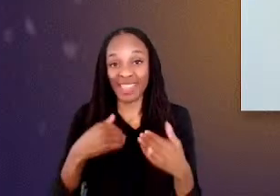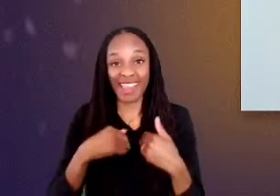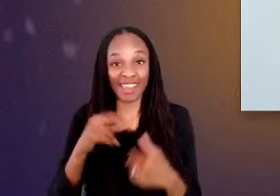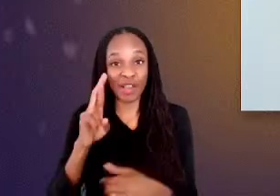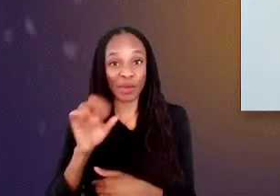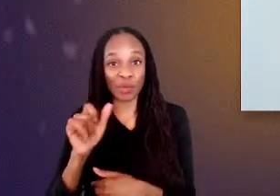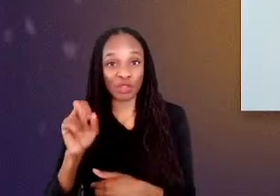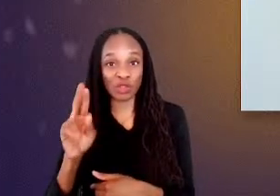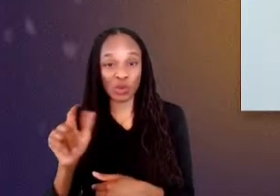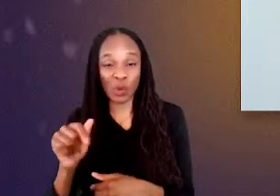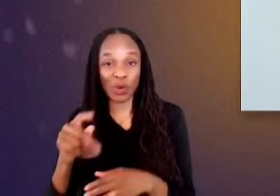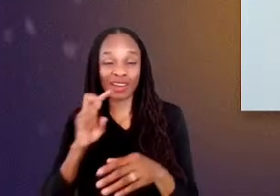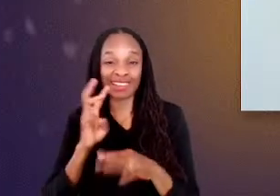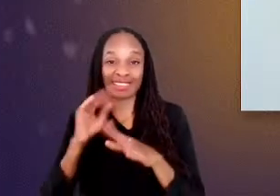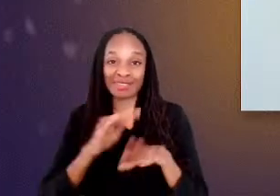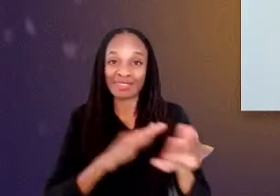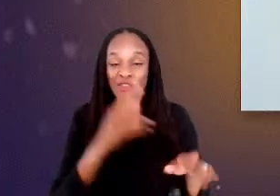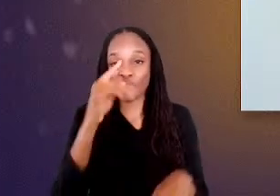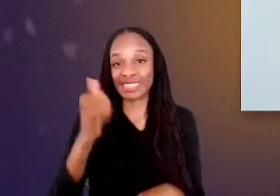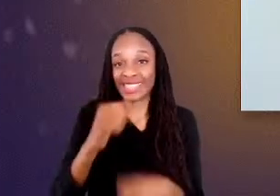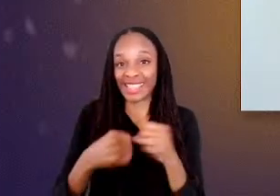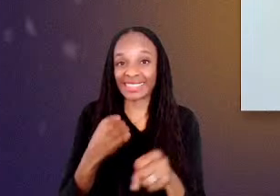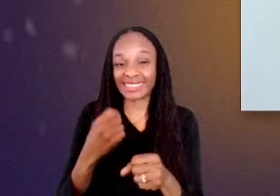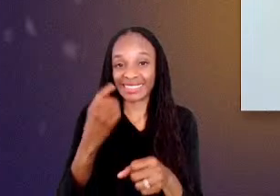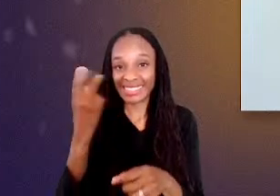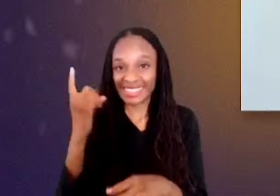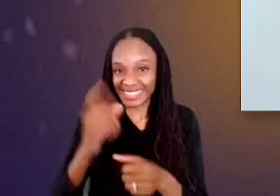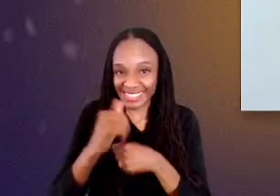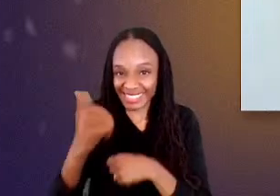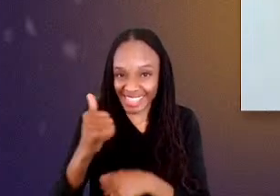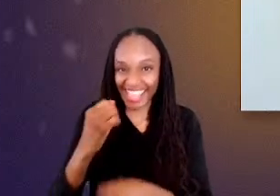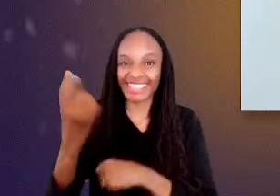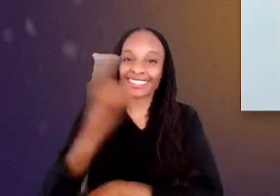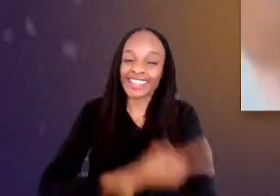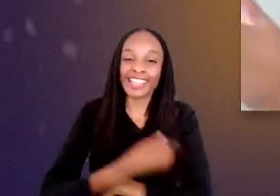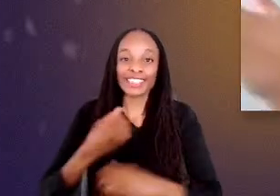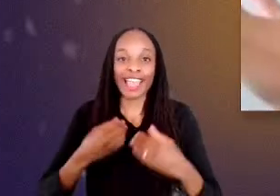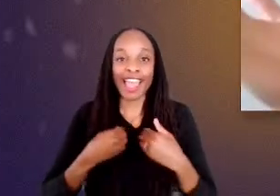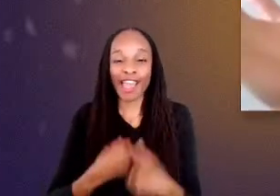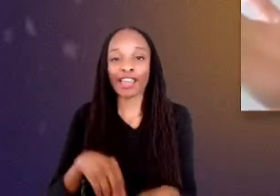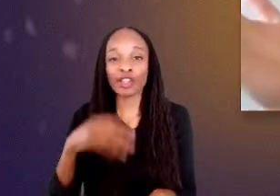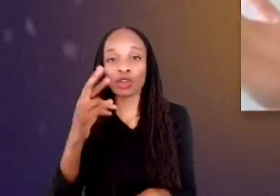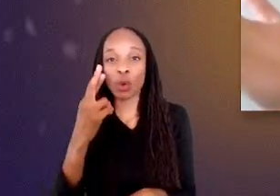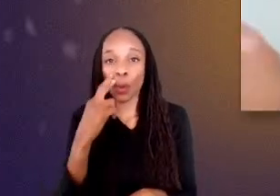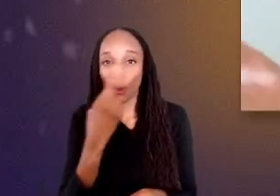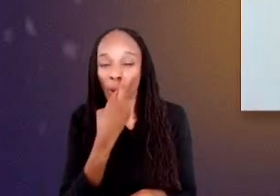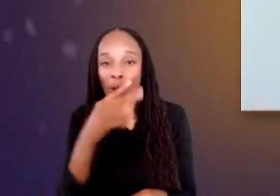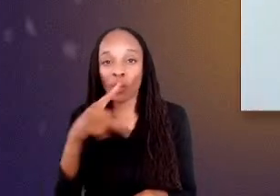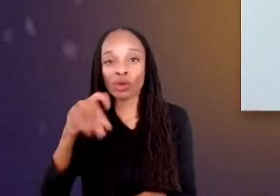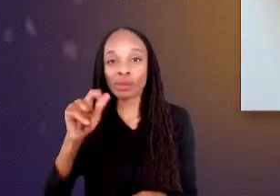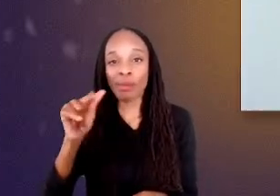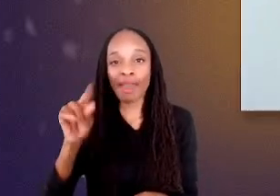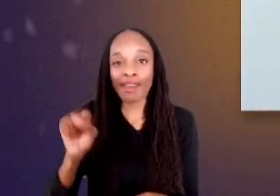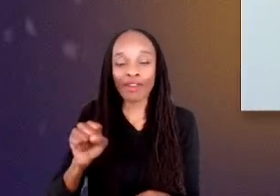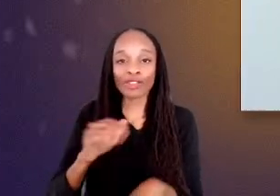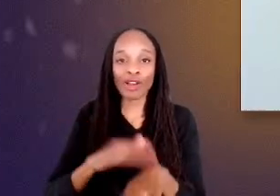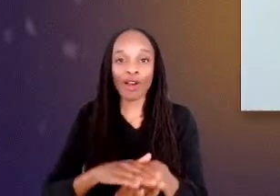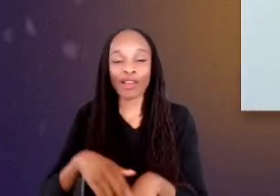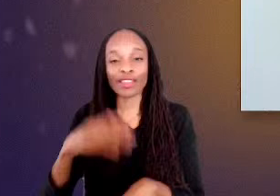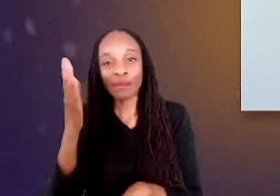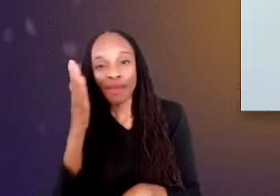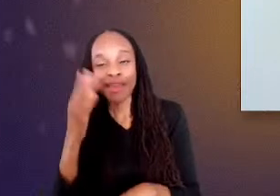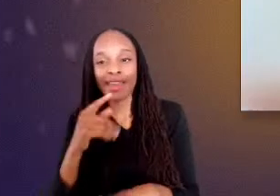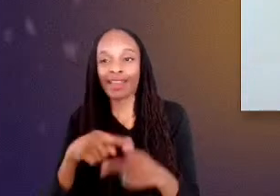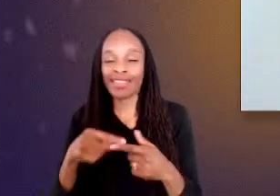There were rose petals on the bed when I arrived. And then they had a curation of week-long tours to different